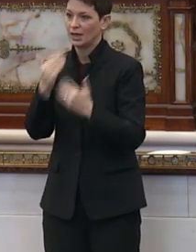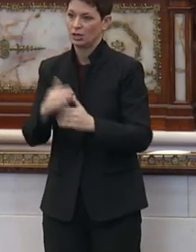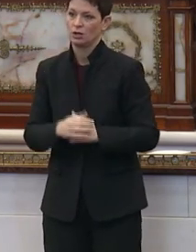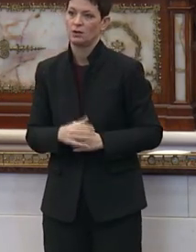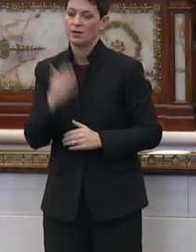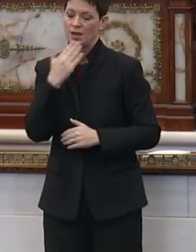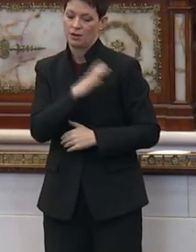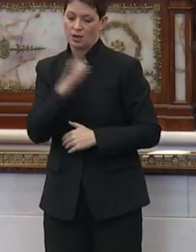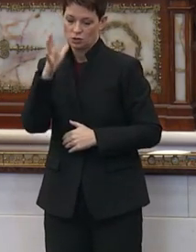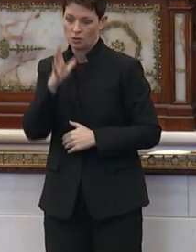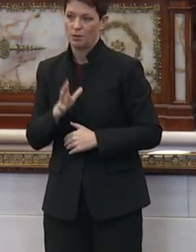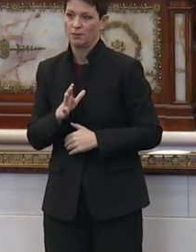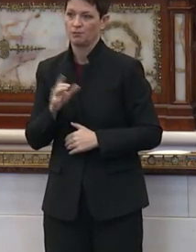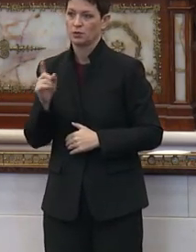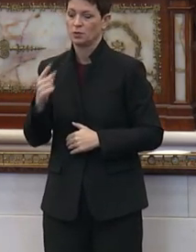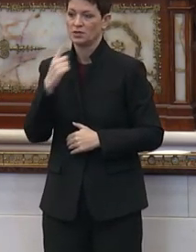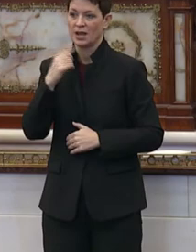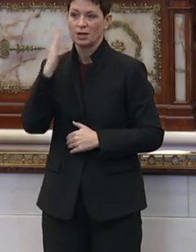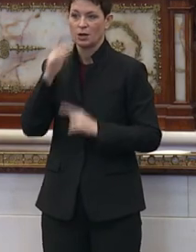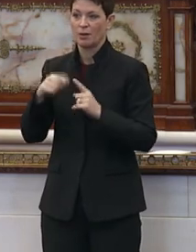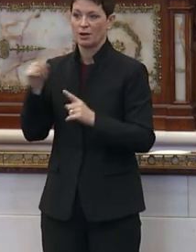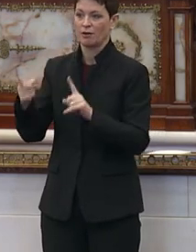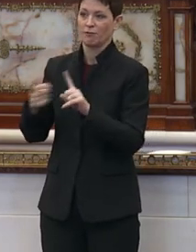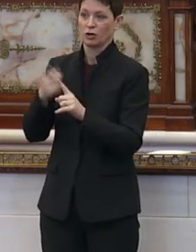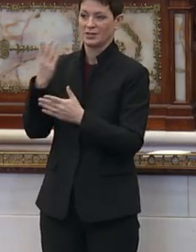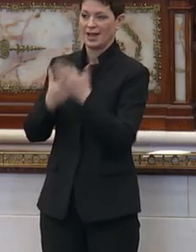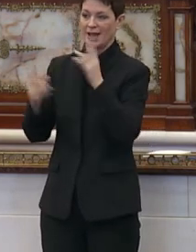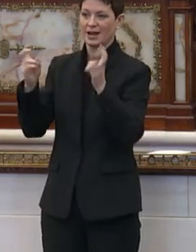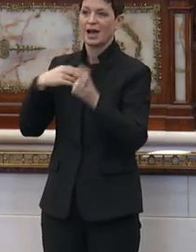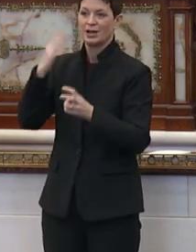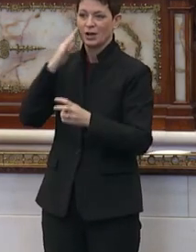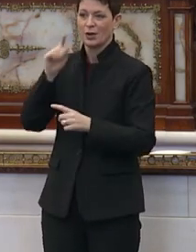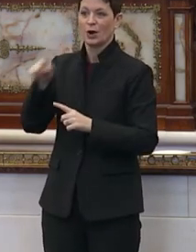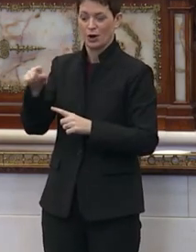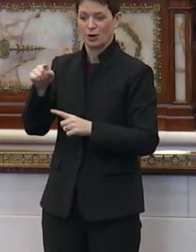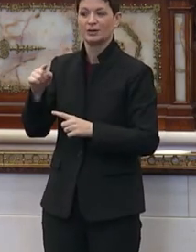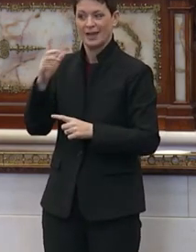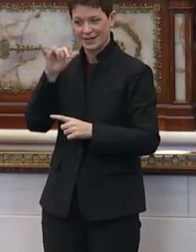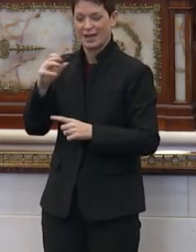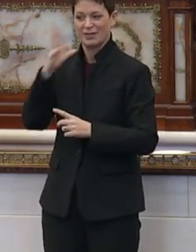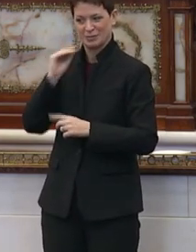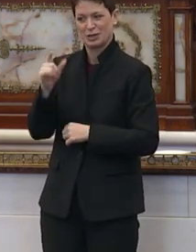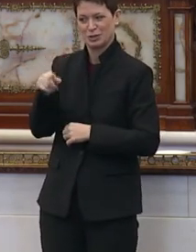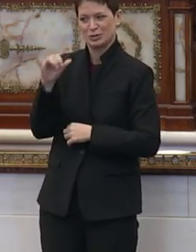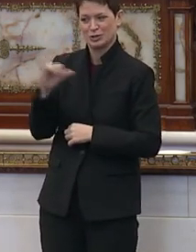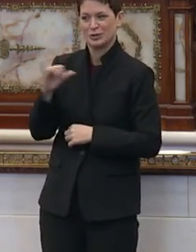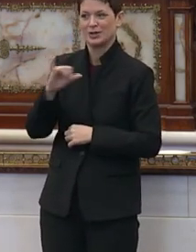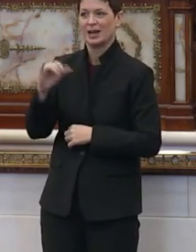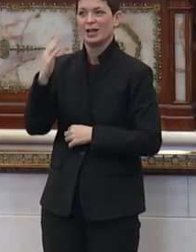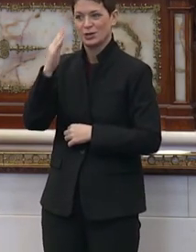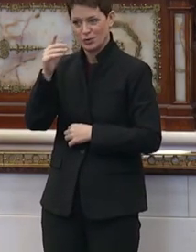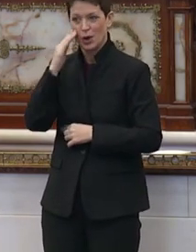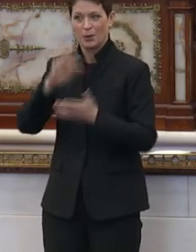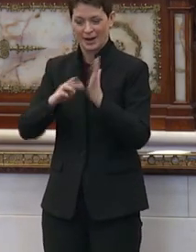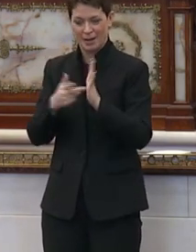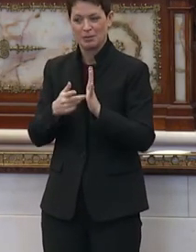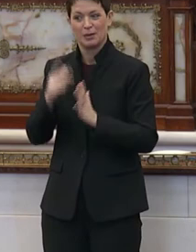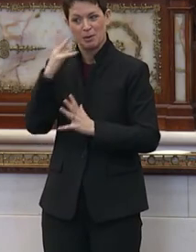Thank you, Councilwoman. And when you say I know about her firsthand, I know about her firsthand. I really do. You know what I